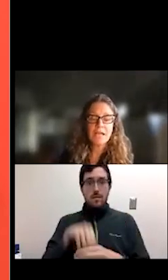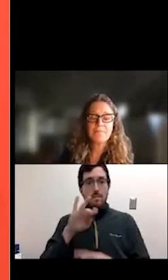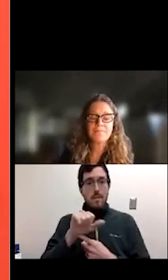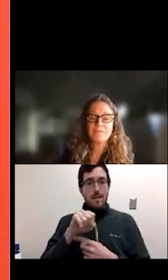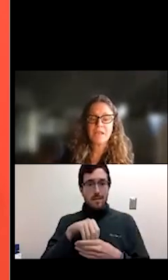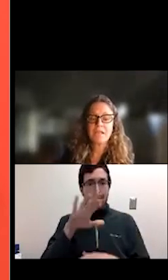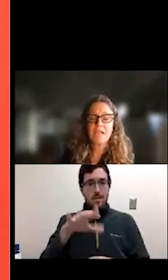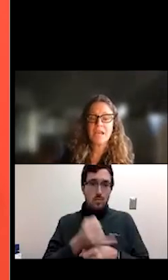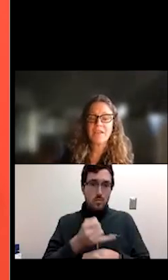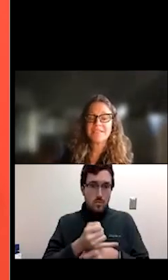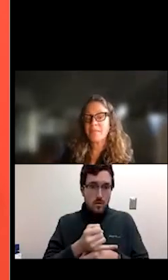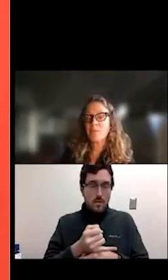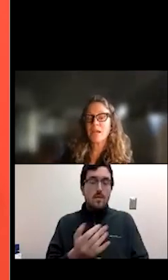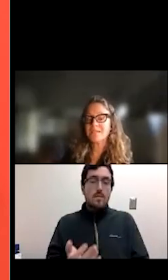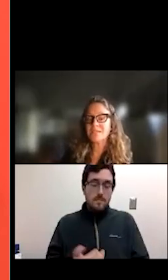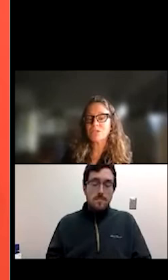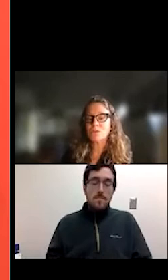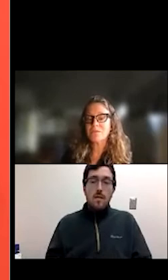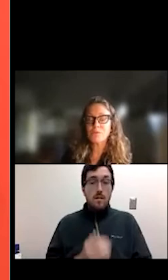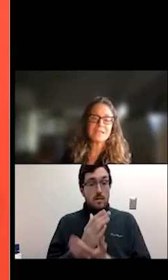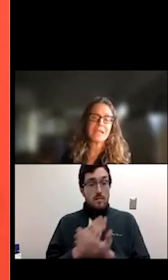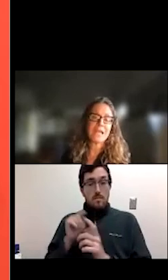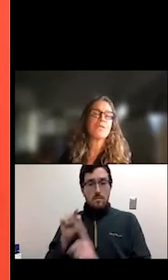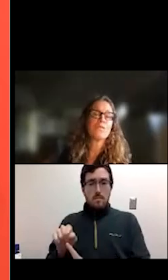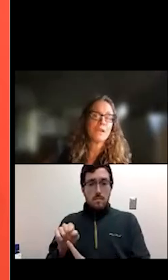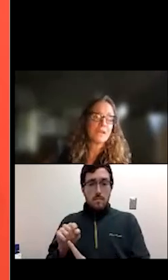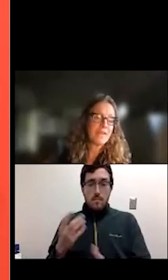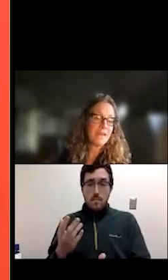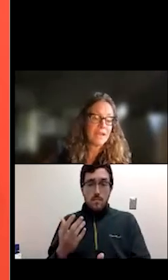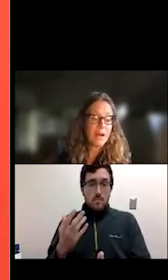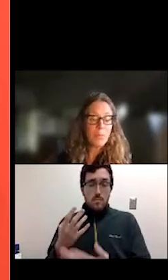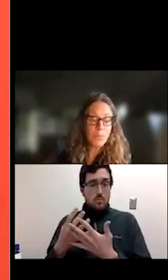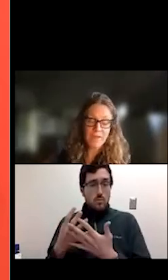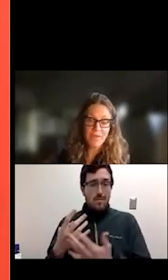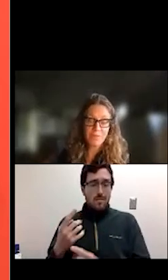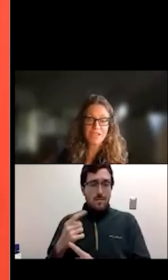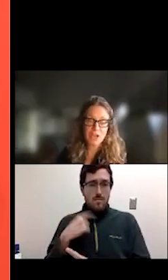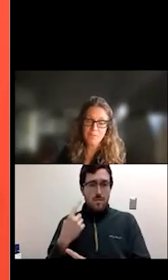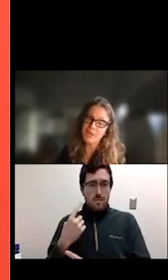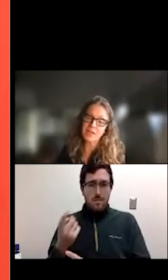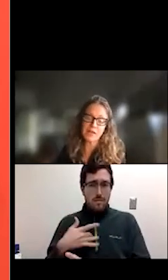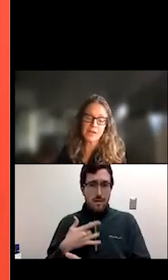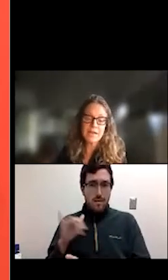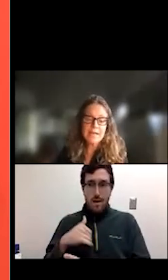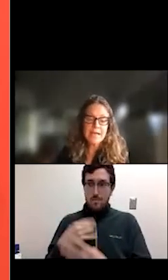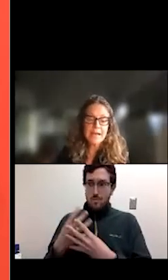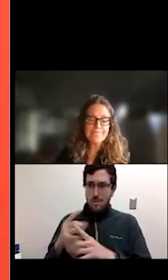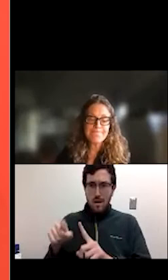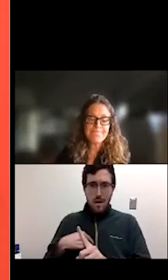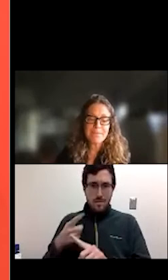institution. And then some are hesitant to screen for risks that they don't feel like they can help with. And we can talk about that